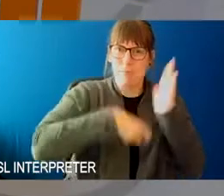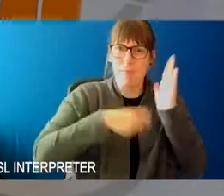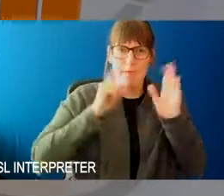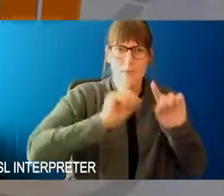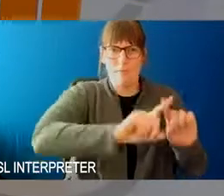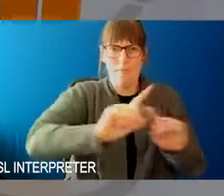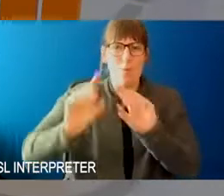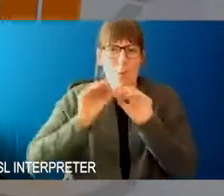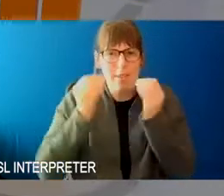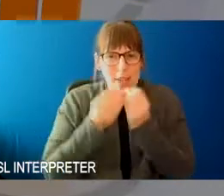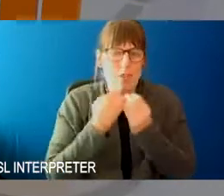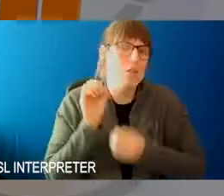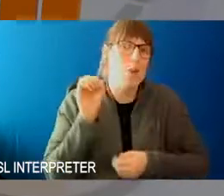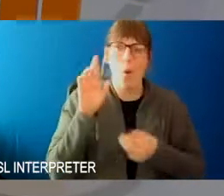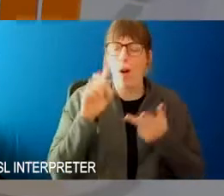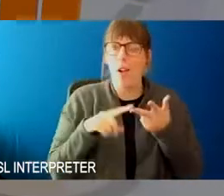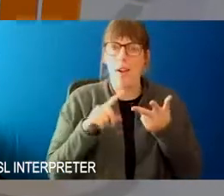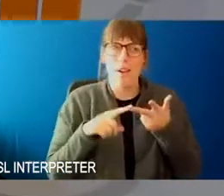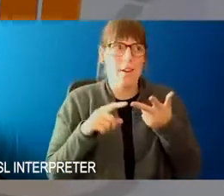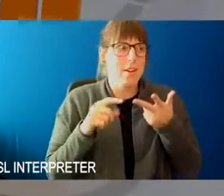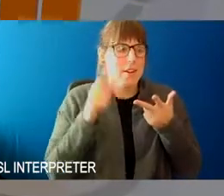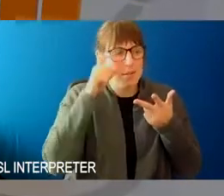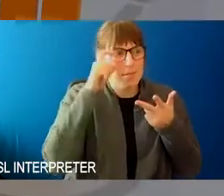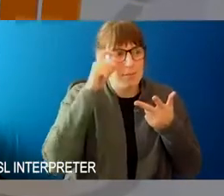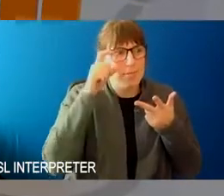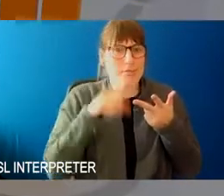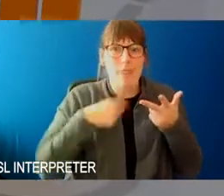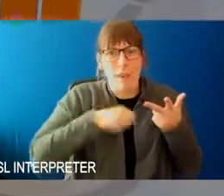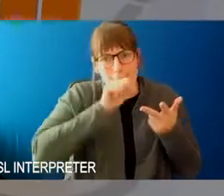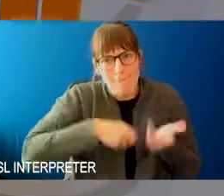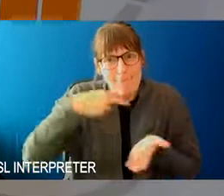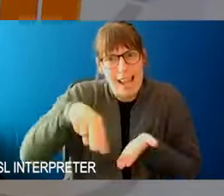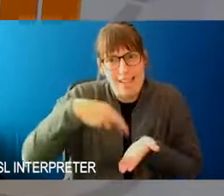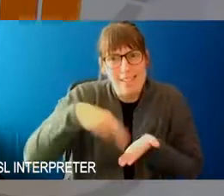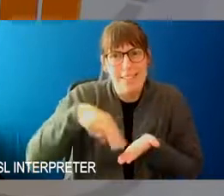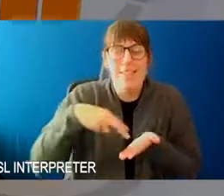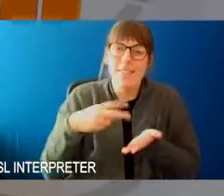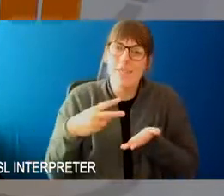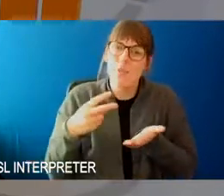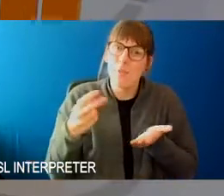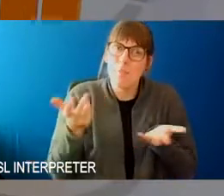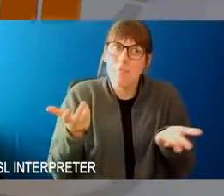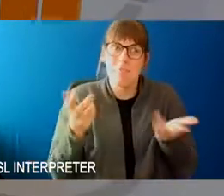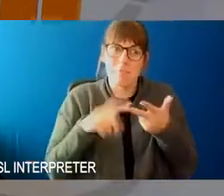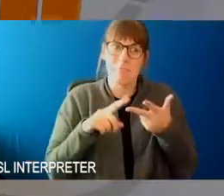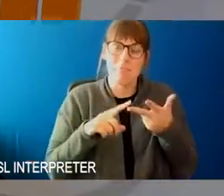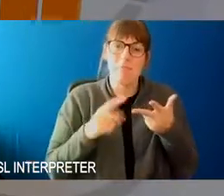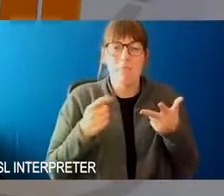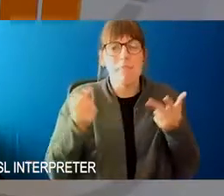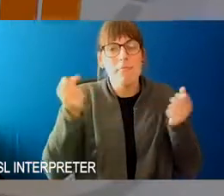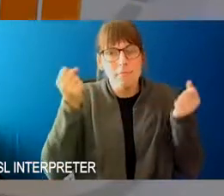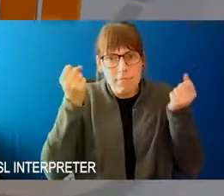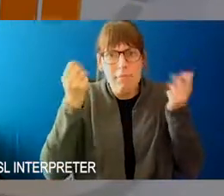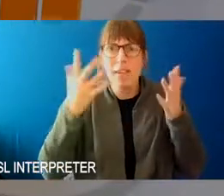or a newsletter that I produce for different organizations, or a particular area. I love dance, and so